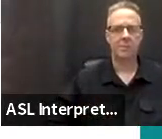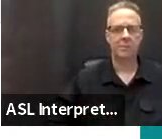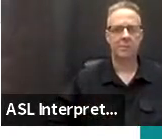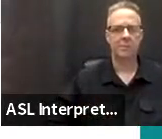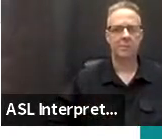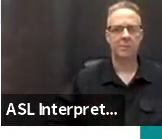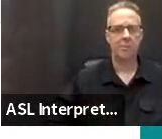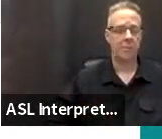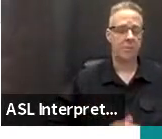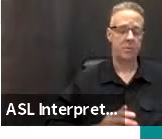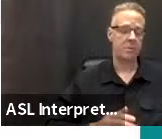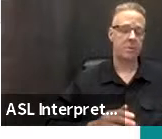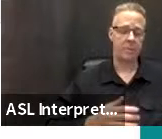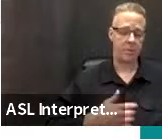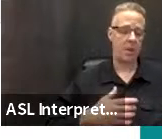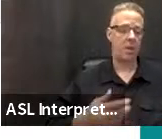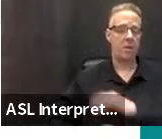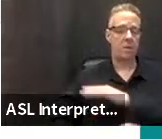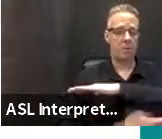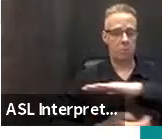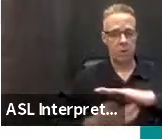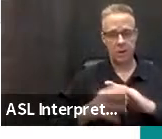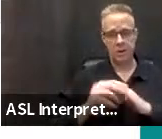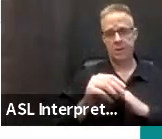our bridge design team, our highway design team,